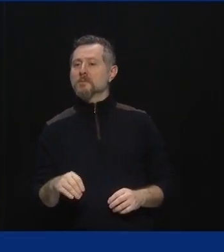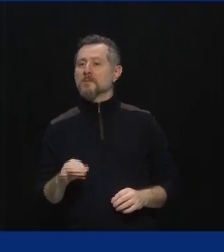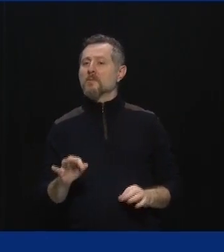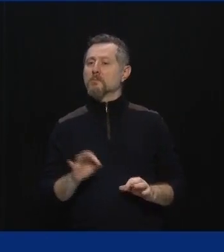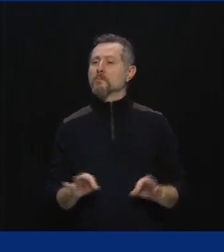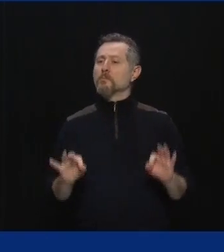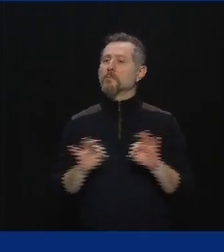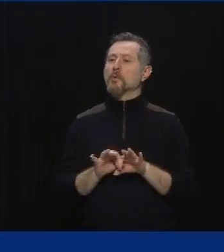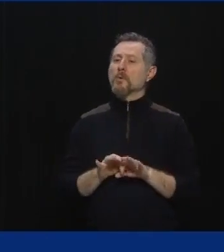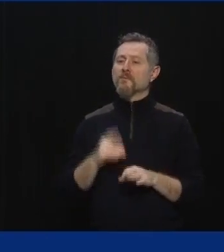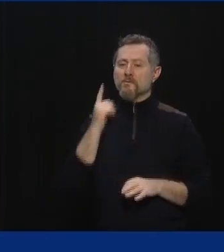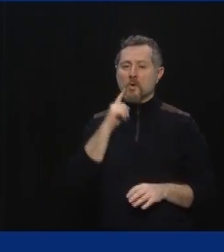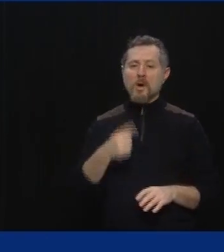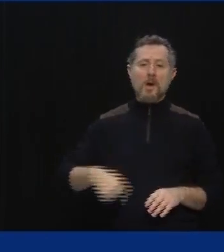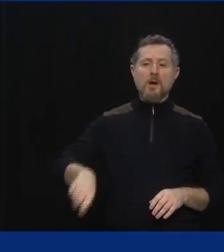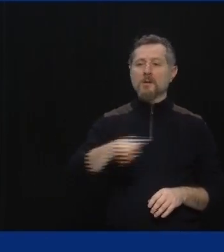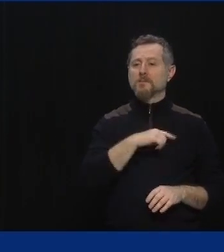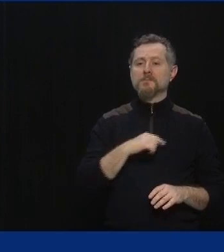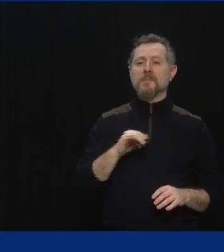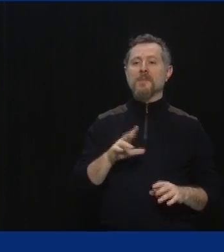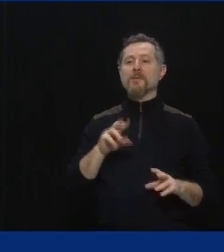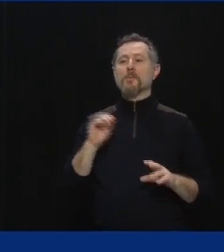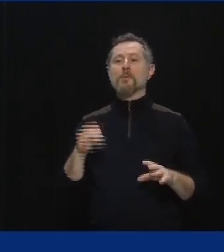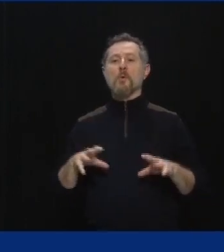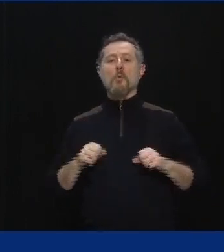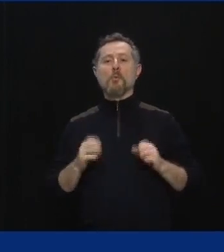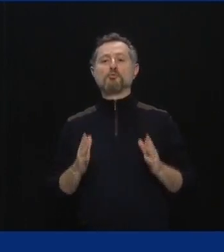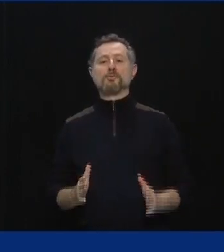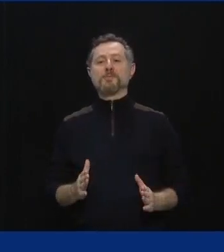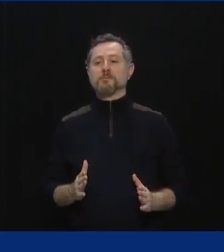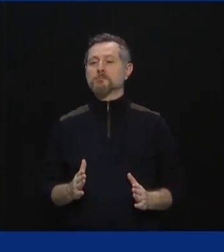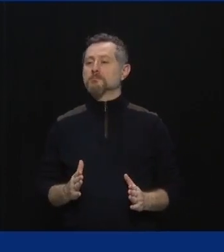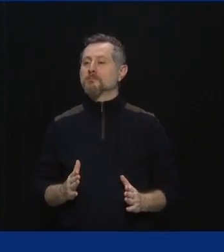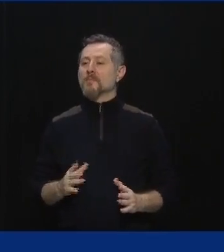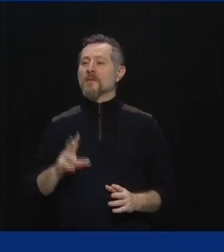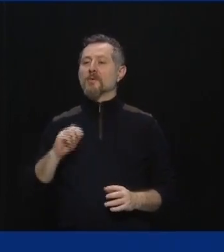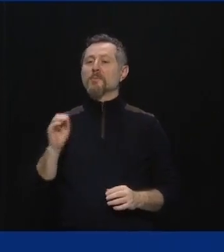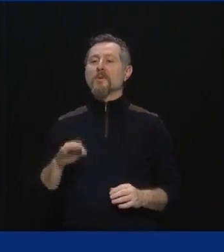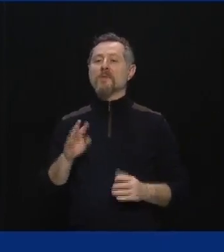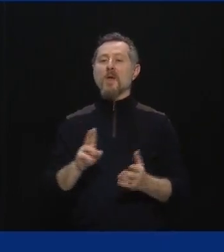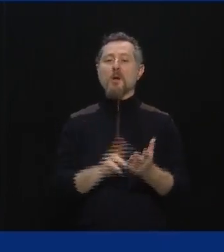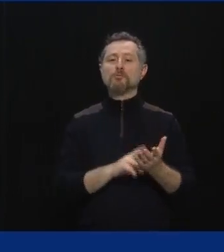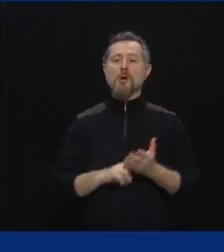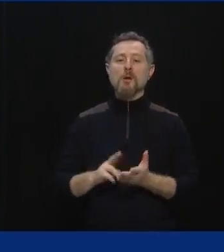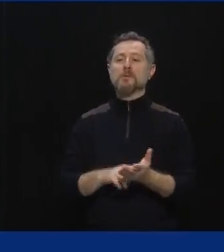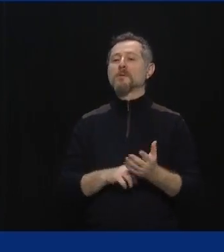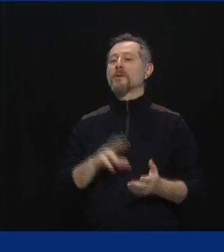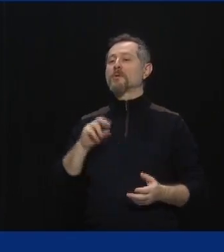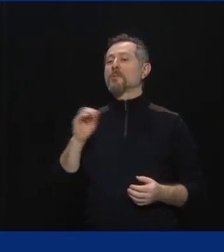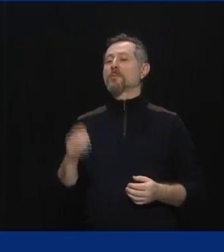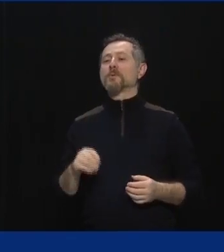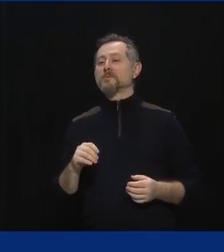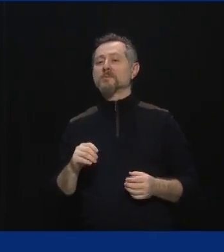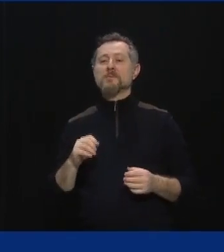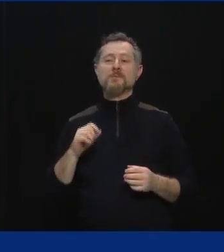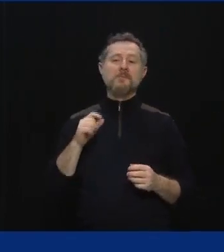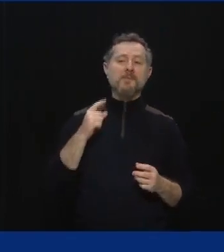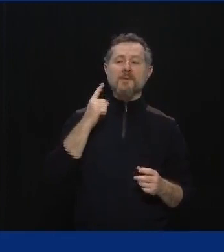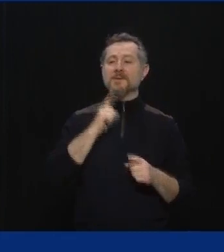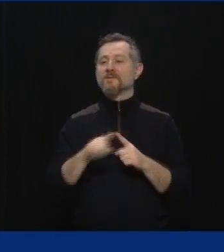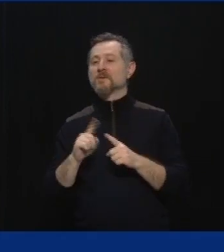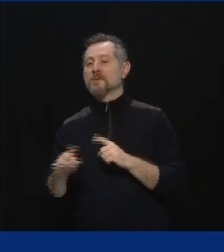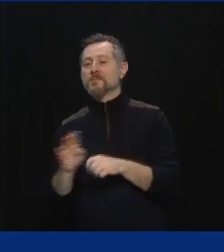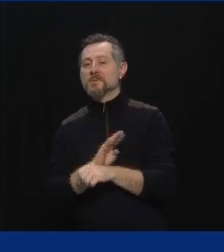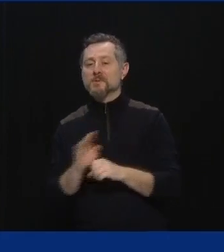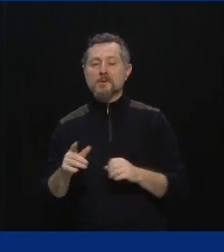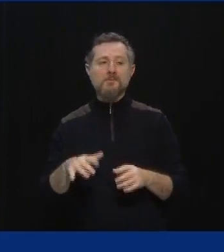important to us, to have the 30% in contracting, in concessions, 30% all the way down the line. But what